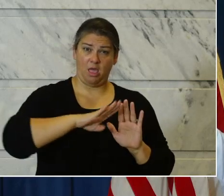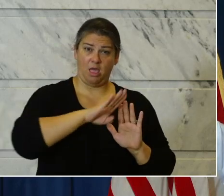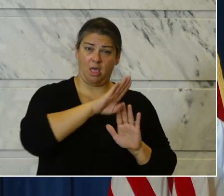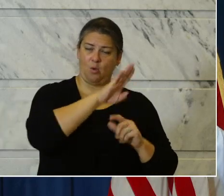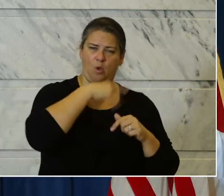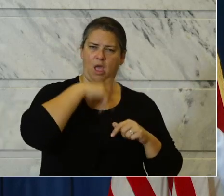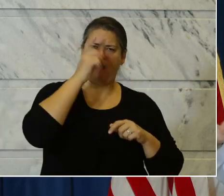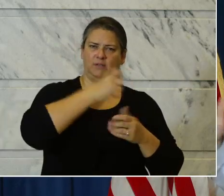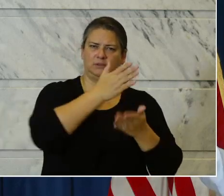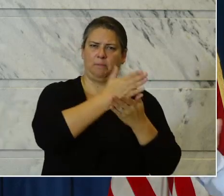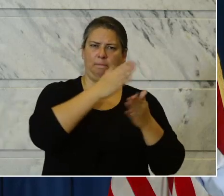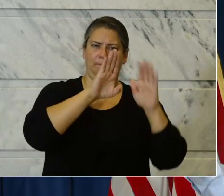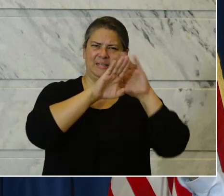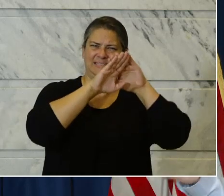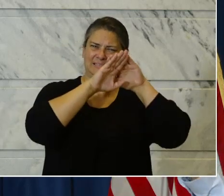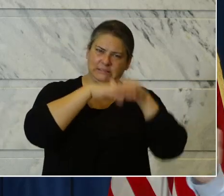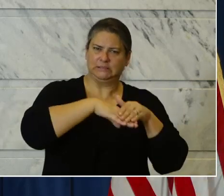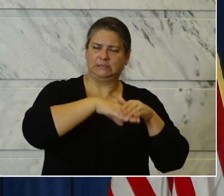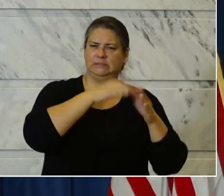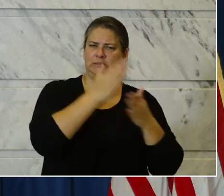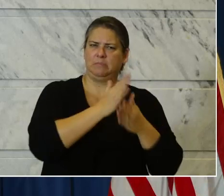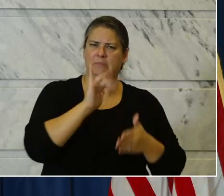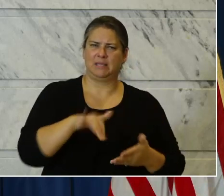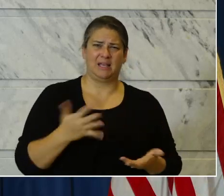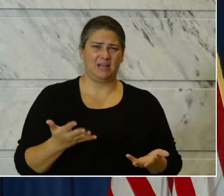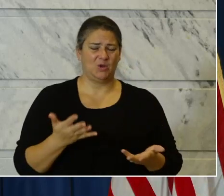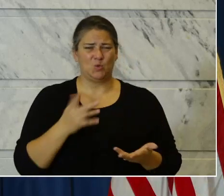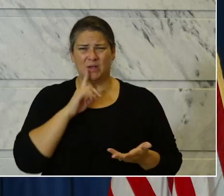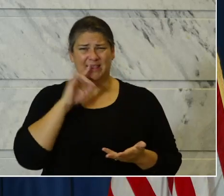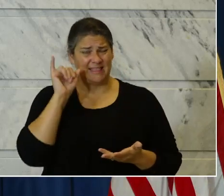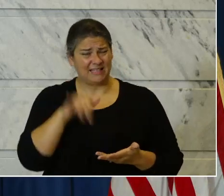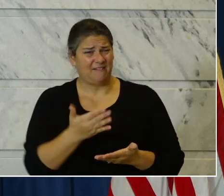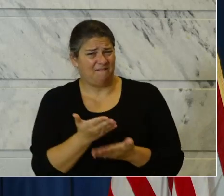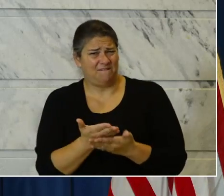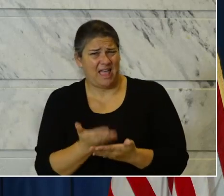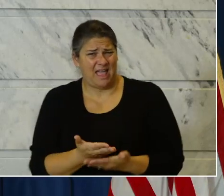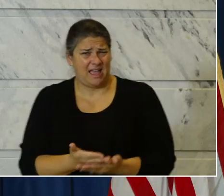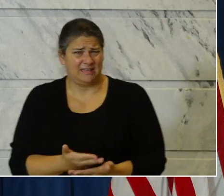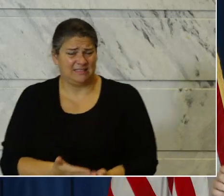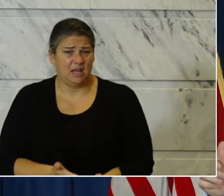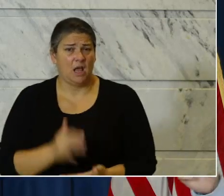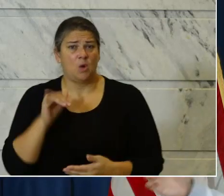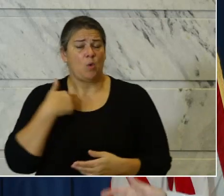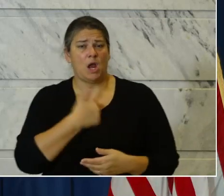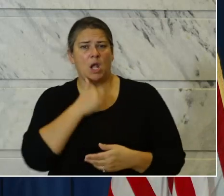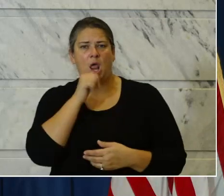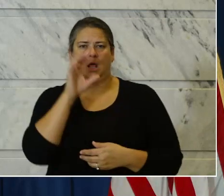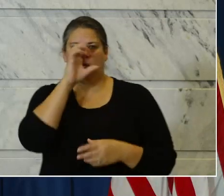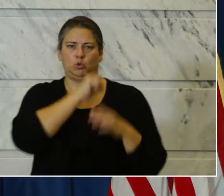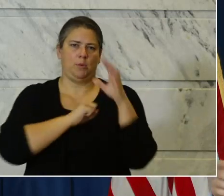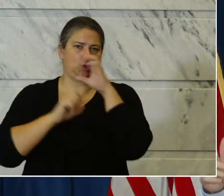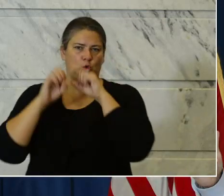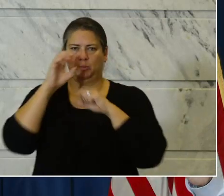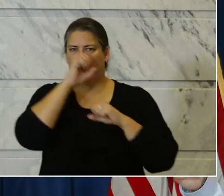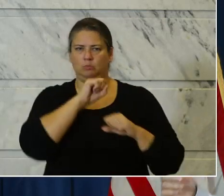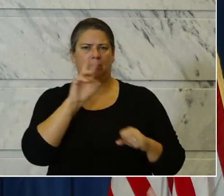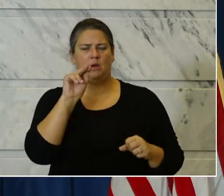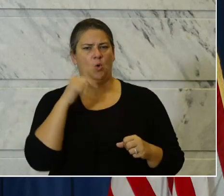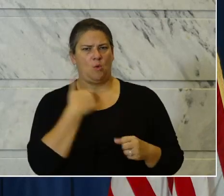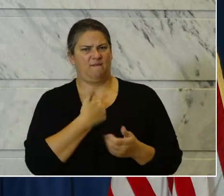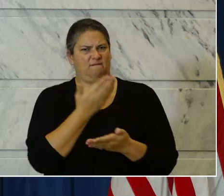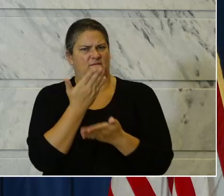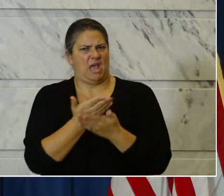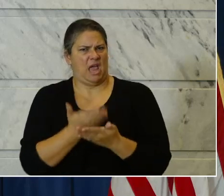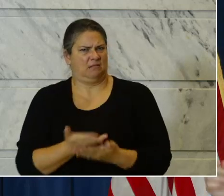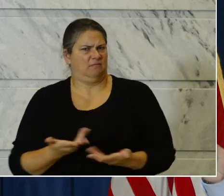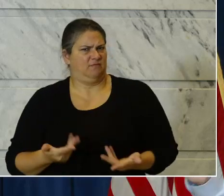And again, it's a fact. It's not an opinion. The Federal Reserve agrees. All the economists